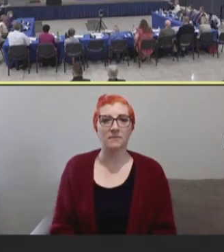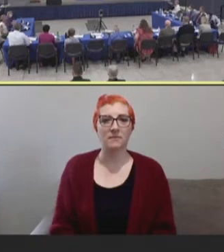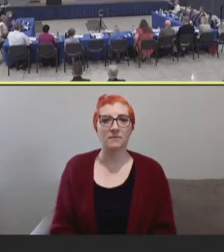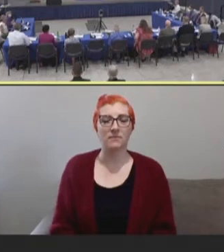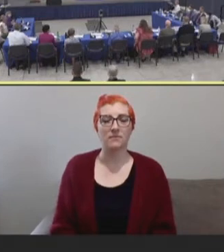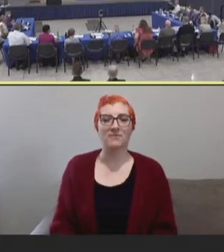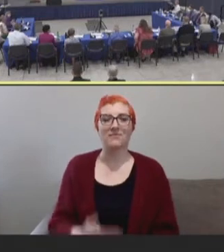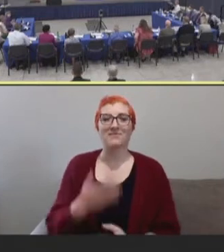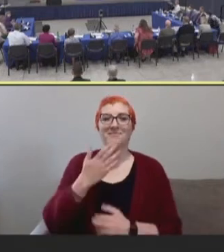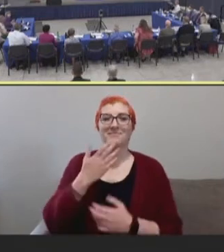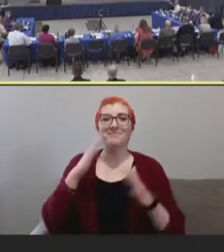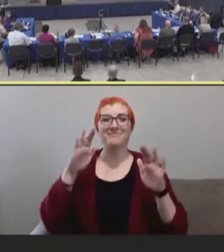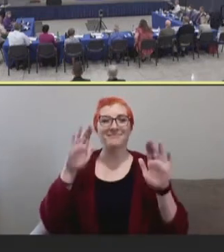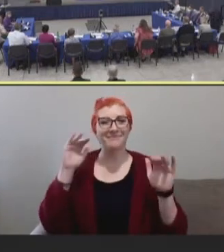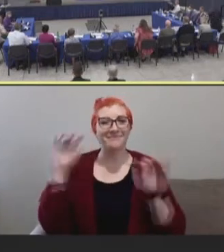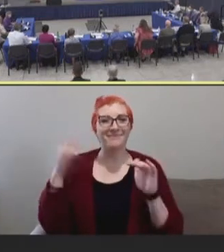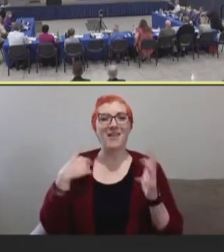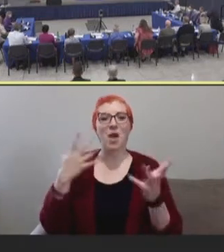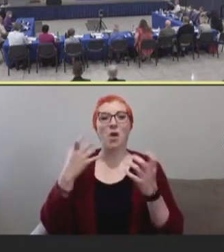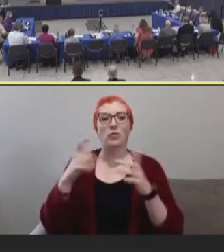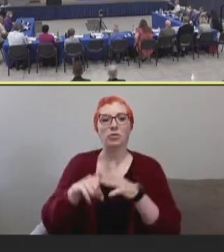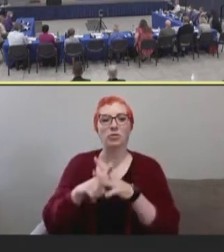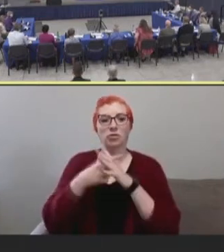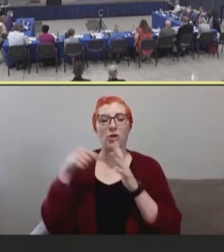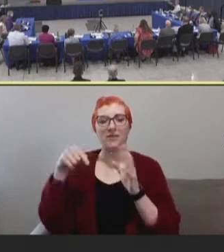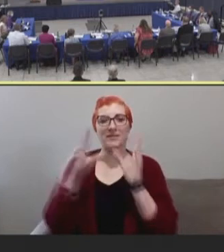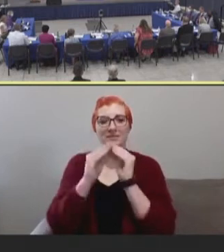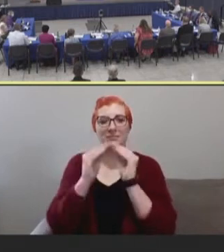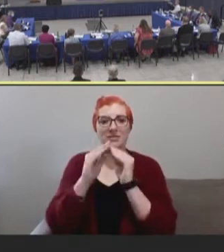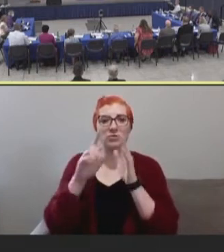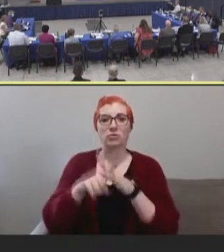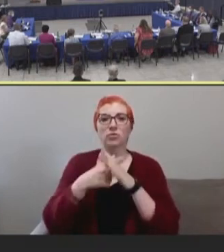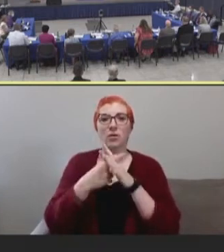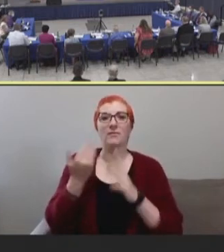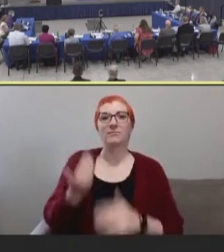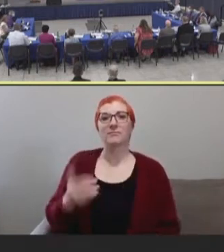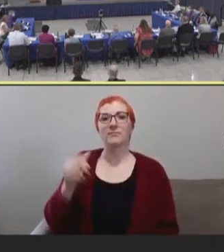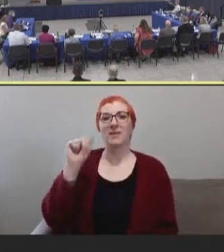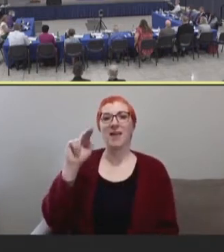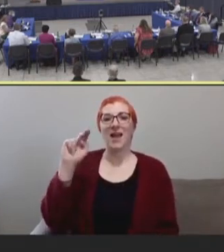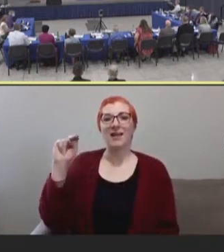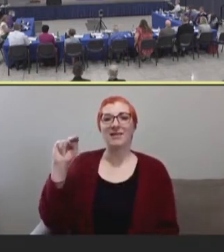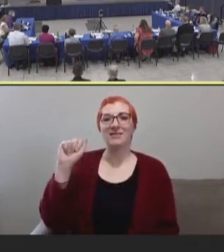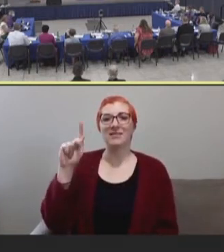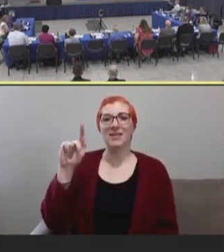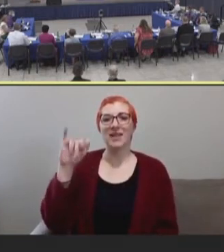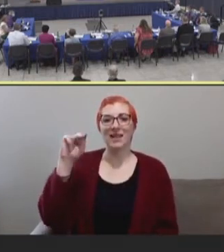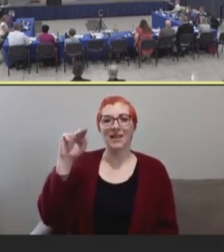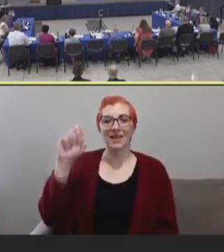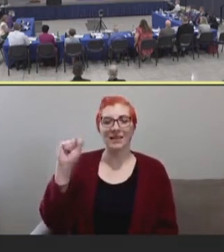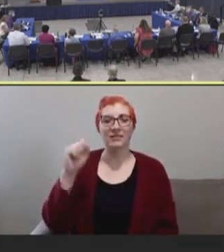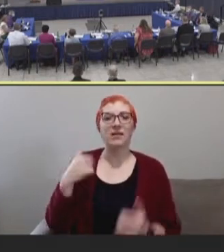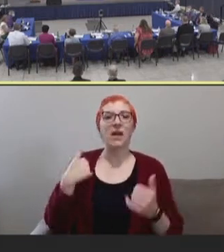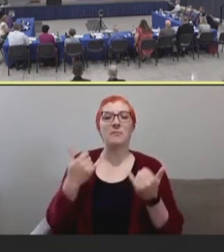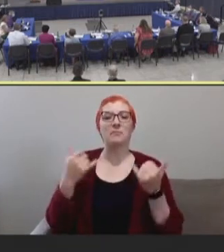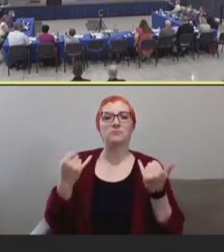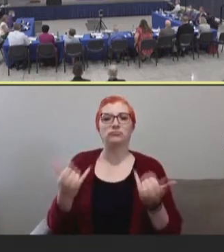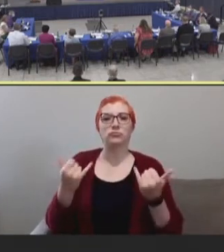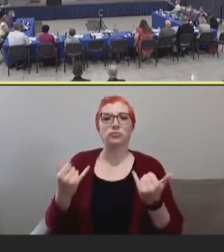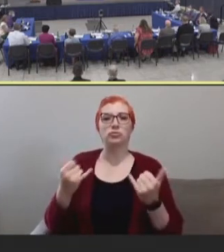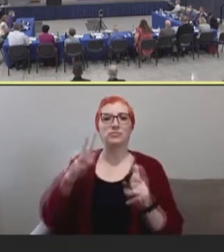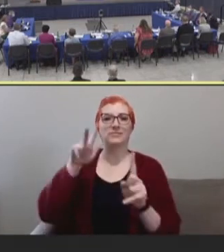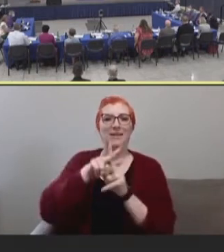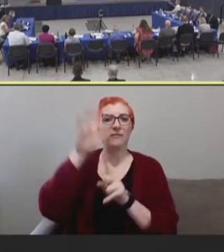Good day. I'd like to call this meeting to order. My name is Ann Aiken. I'm the Acting Designated Federal Officer for NVAC. Welcome to